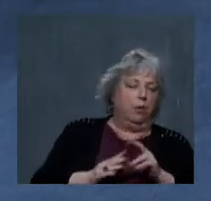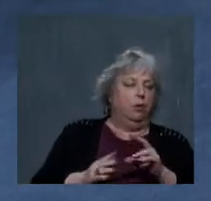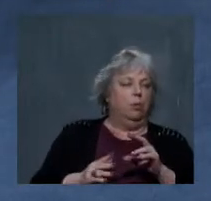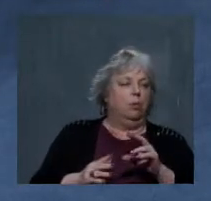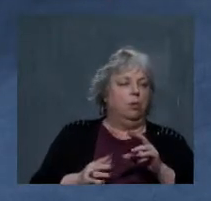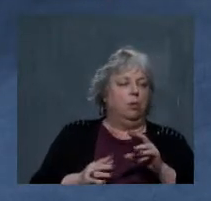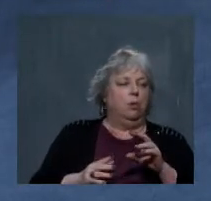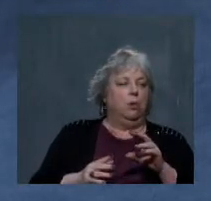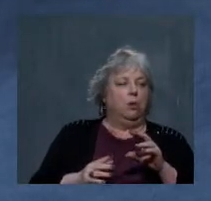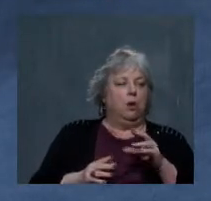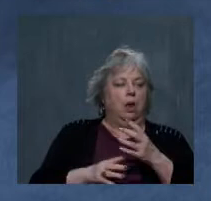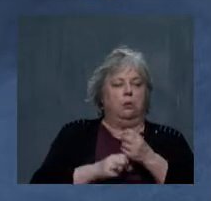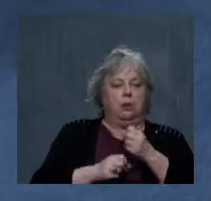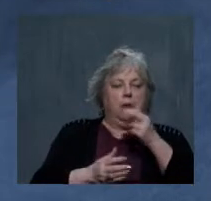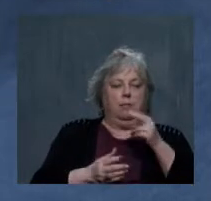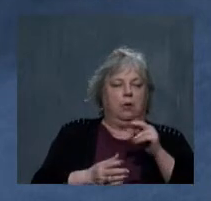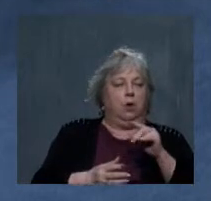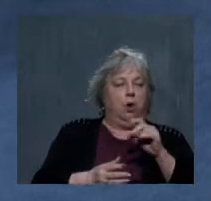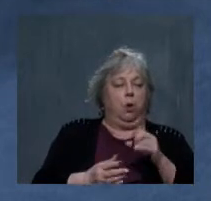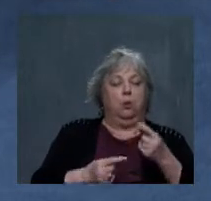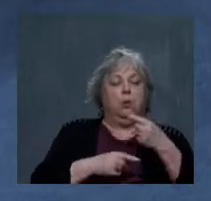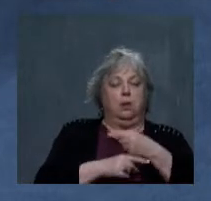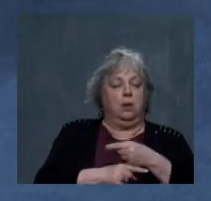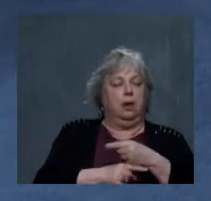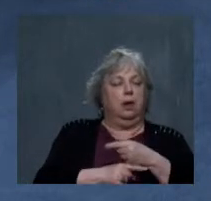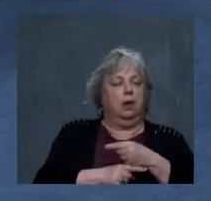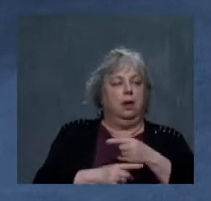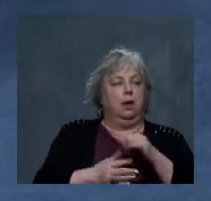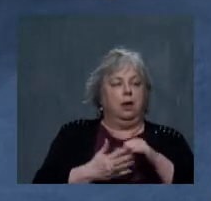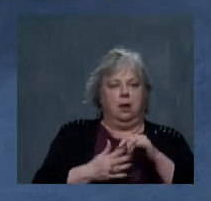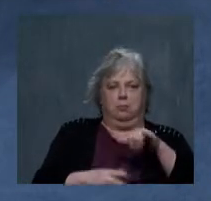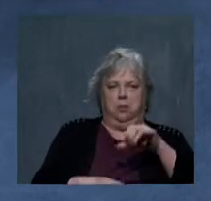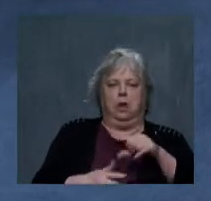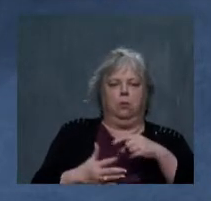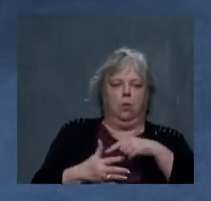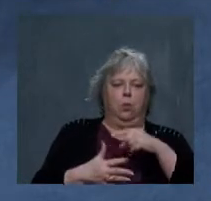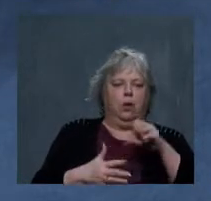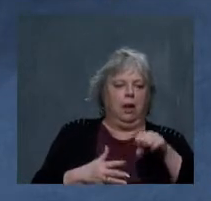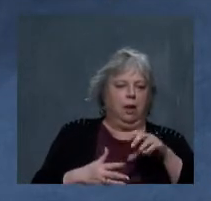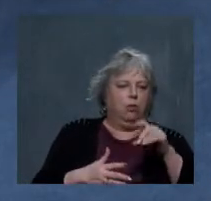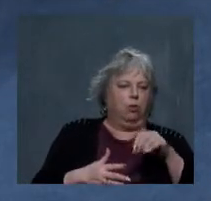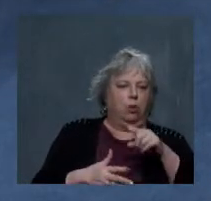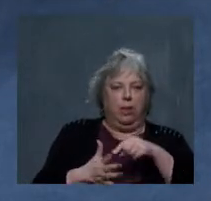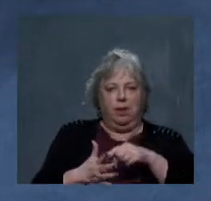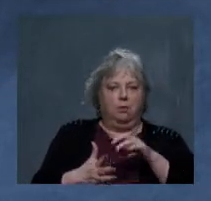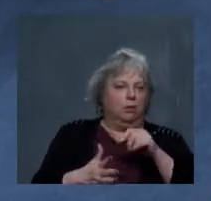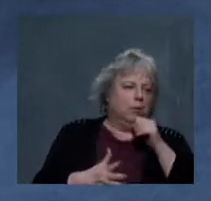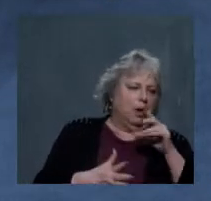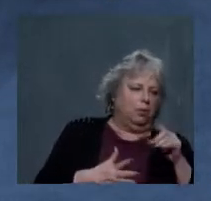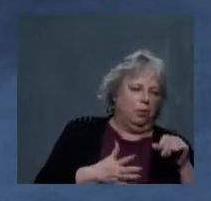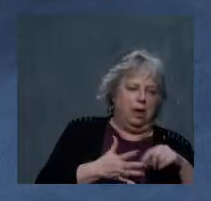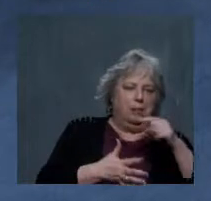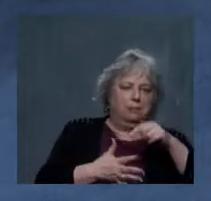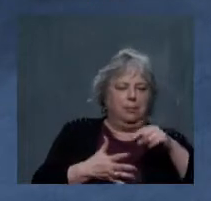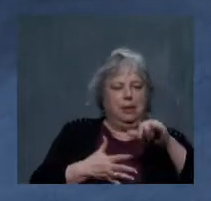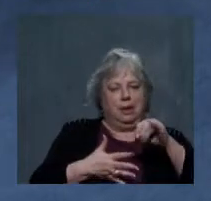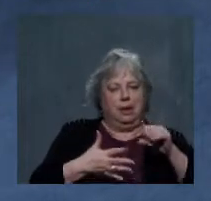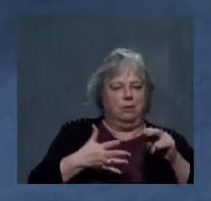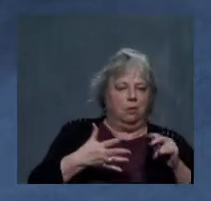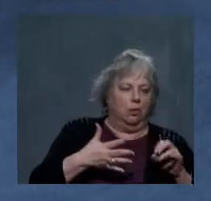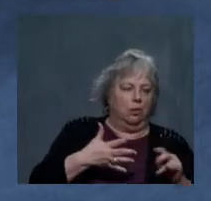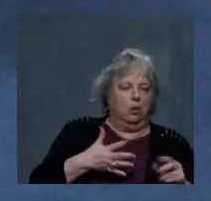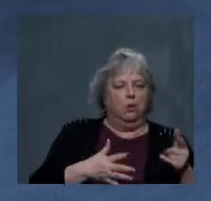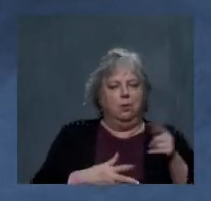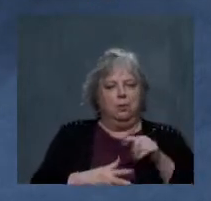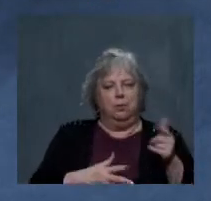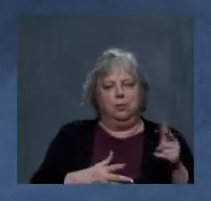me a note today that I responded again in yellow that yes, we can do this, or no, we can't do this one. And so we have been communicating